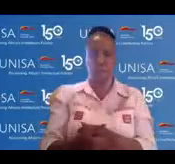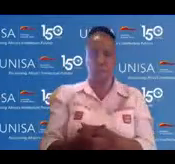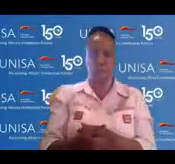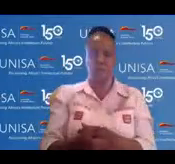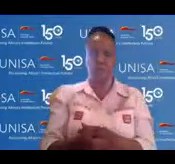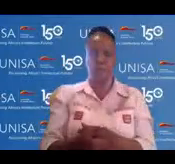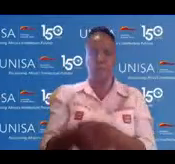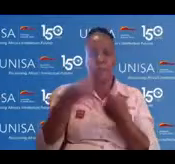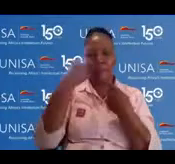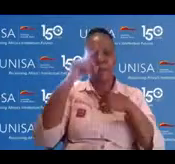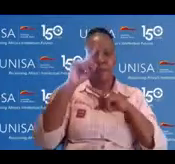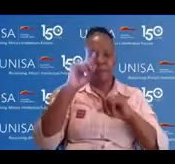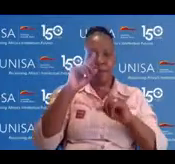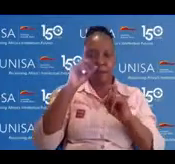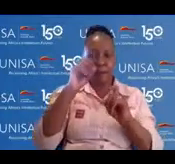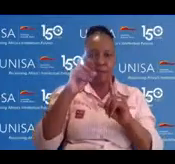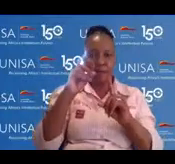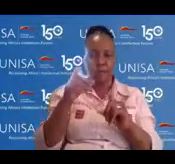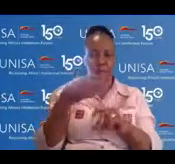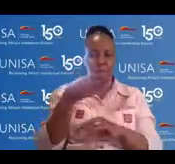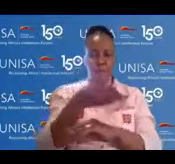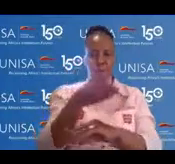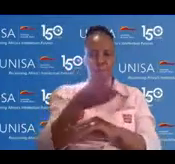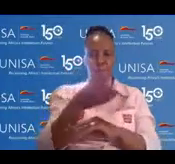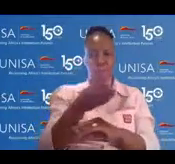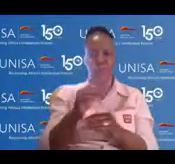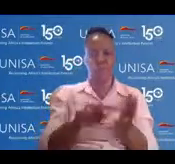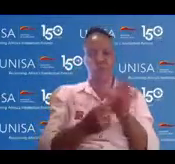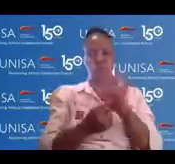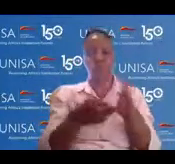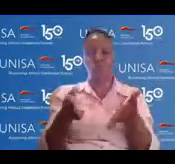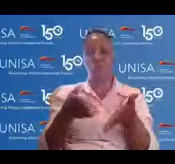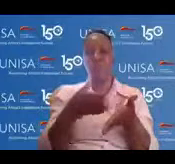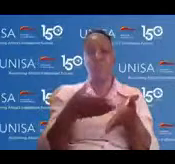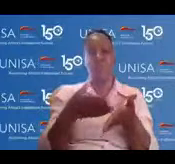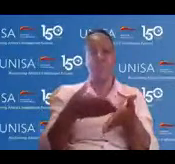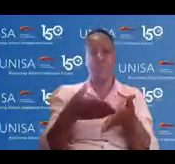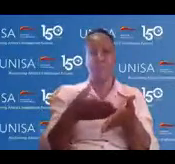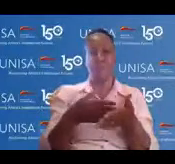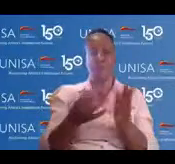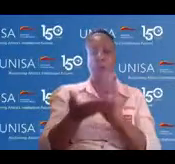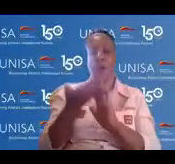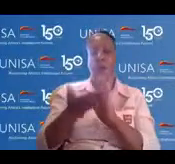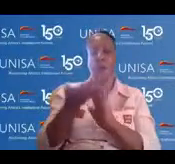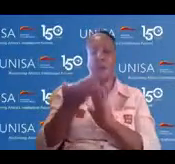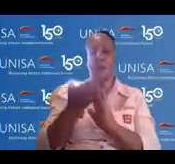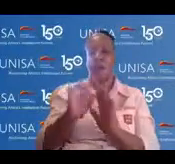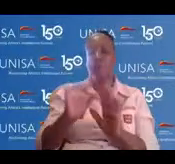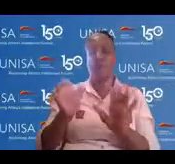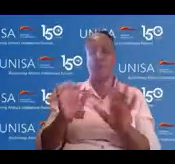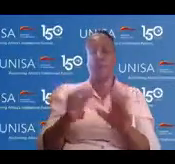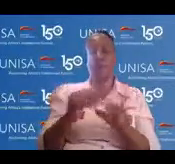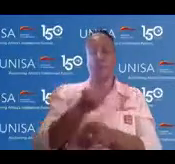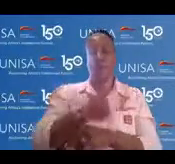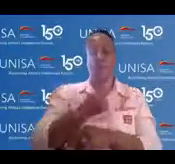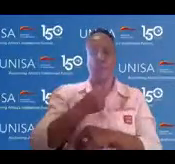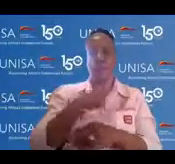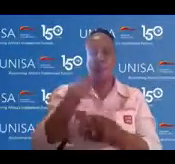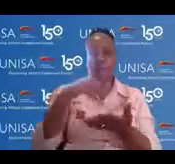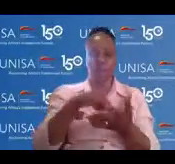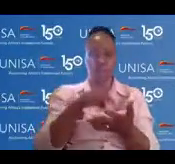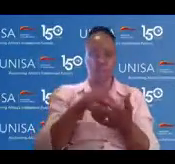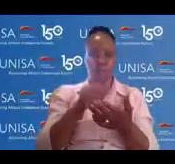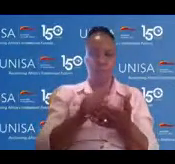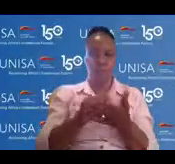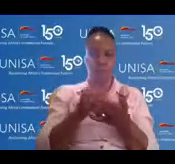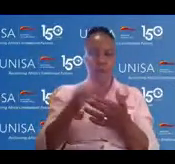picture does not display here. Remember, you only upload it on my modules. When you log into myExams, your profile